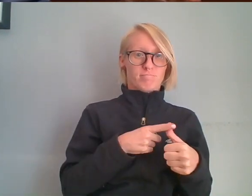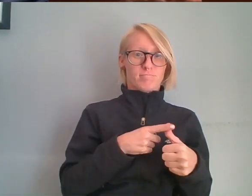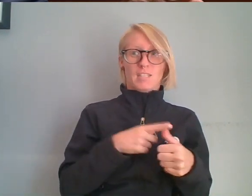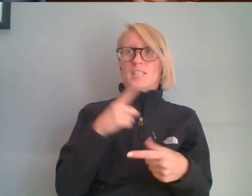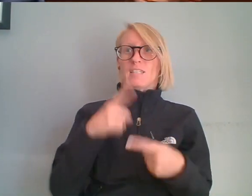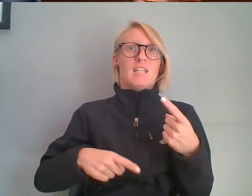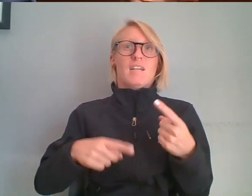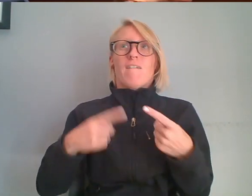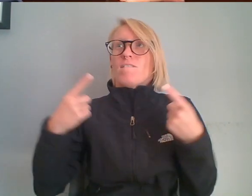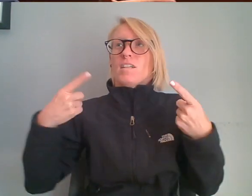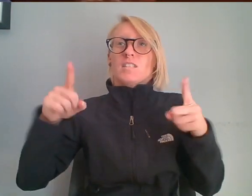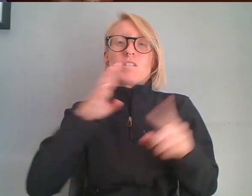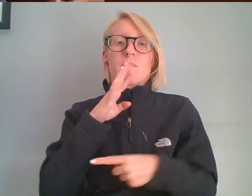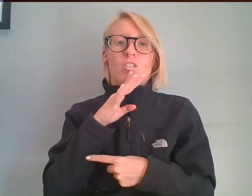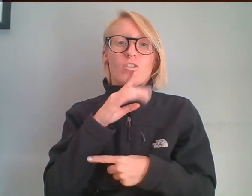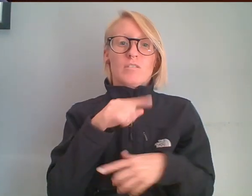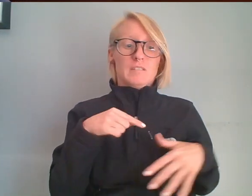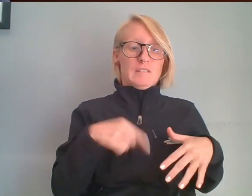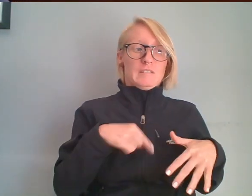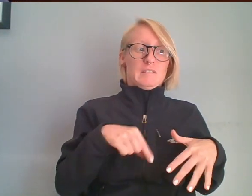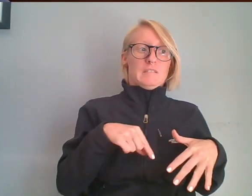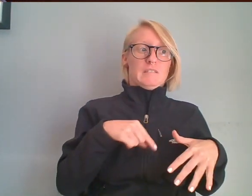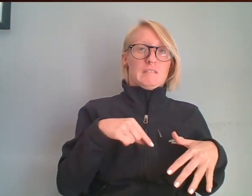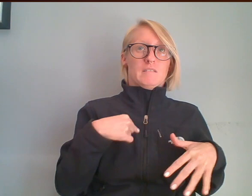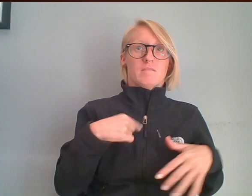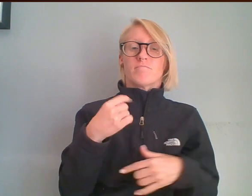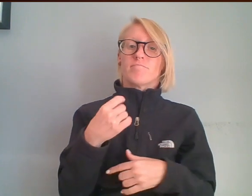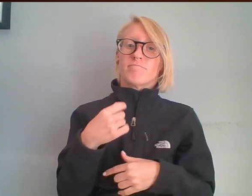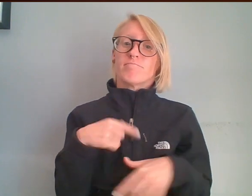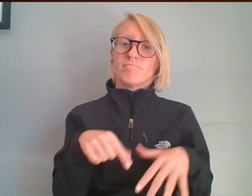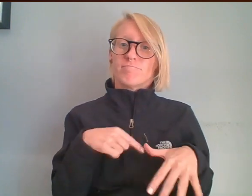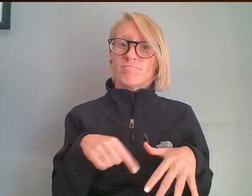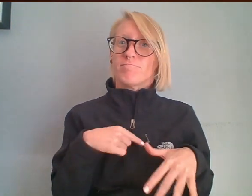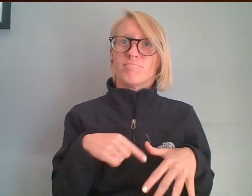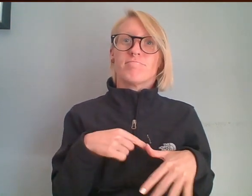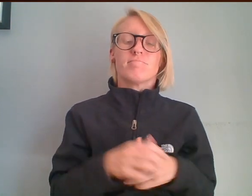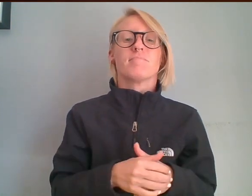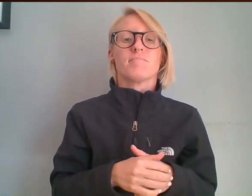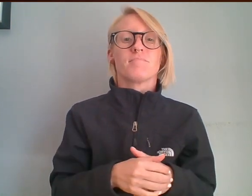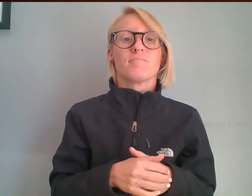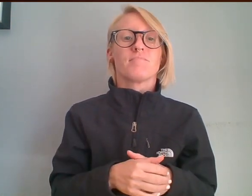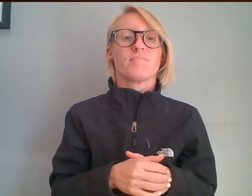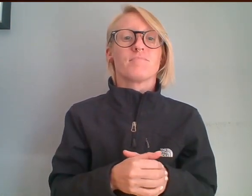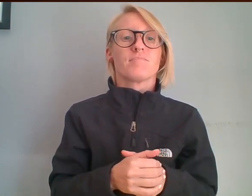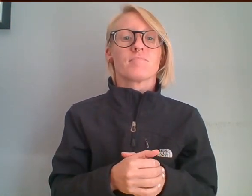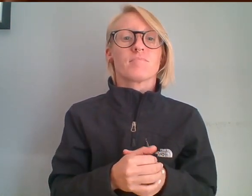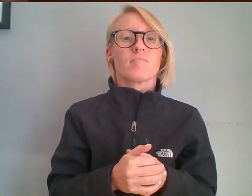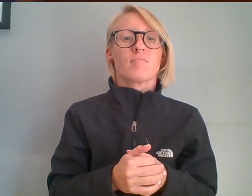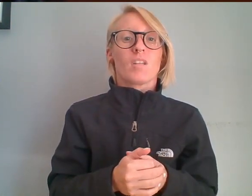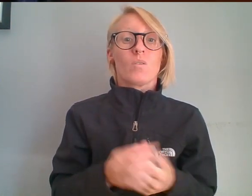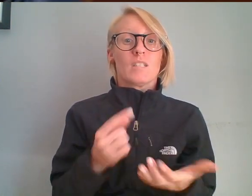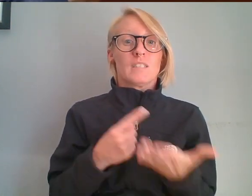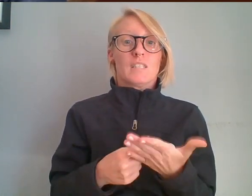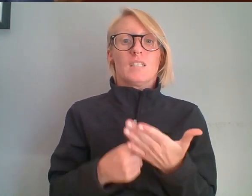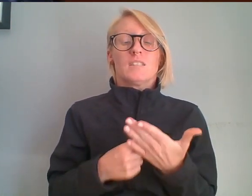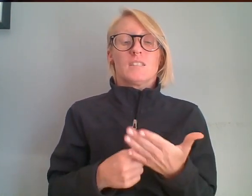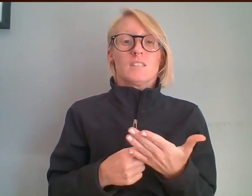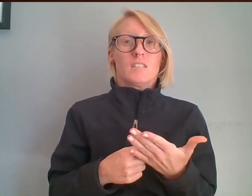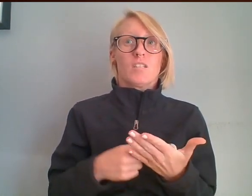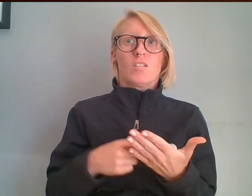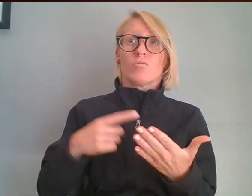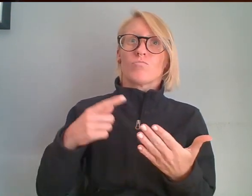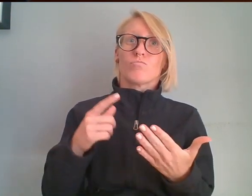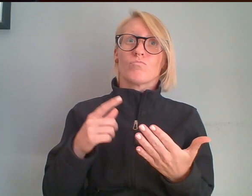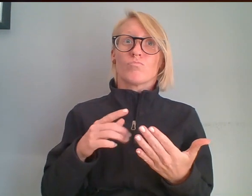an effective speaker if you don't have your anxiety under control. And we talked about how you can do that by greeting your